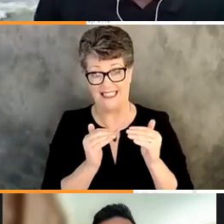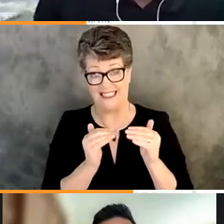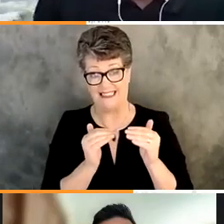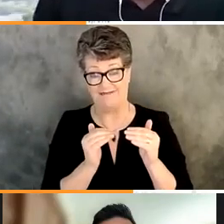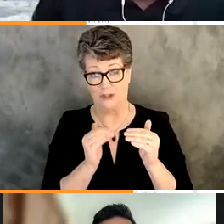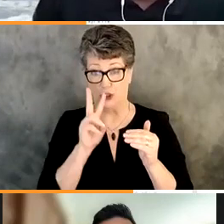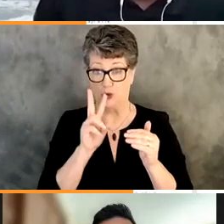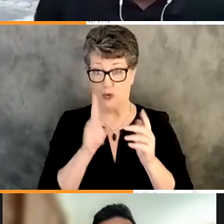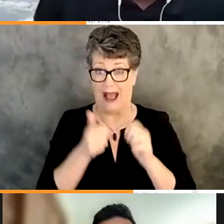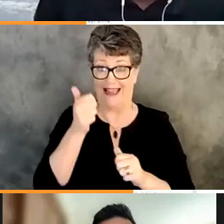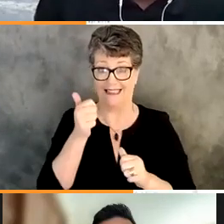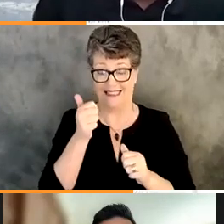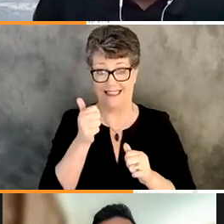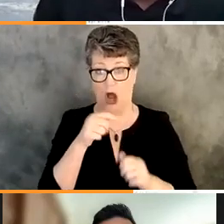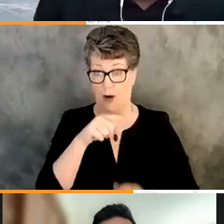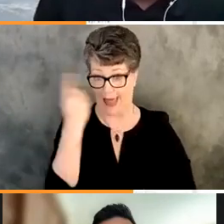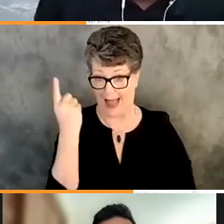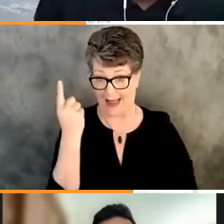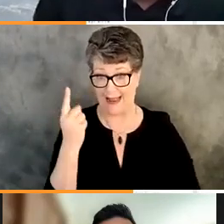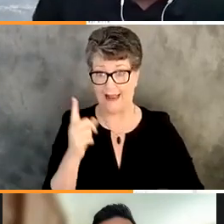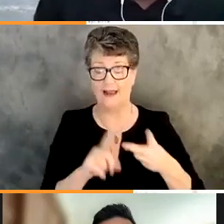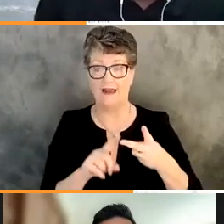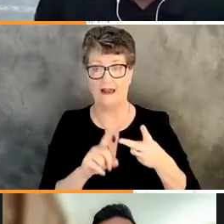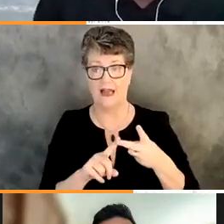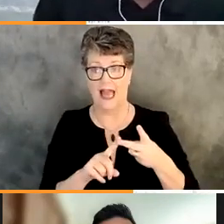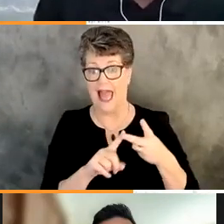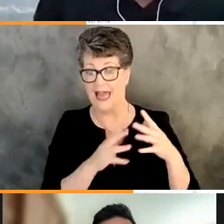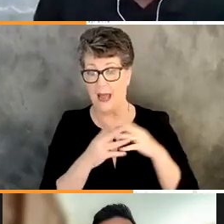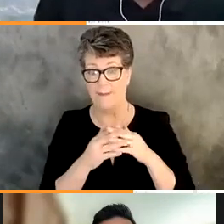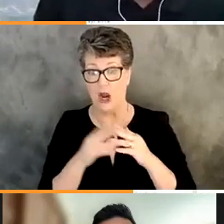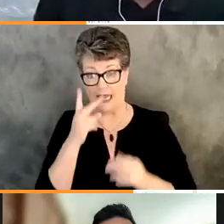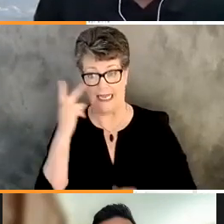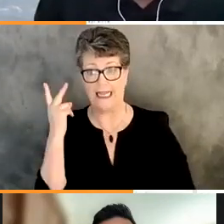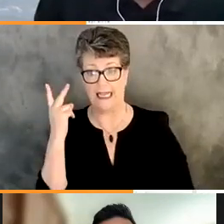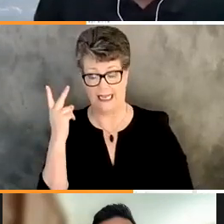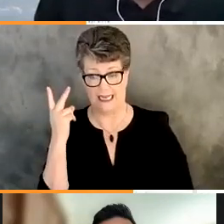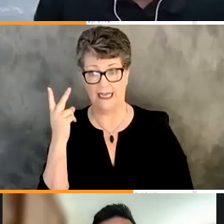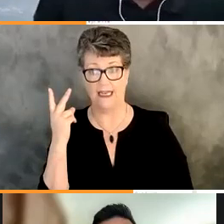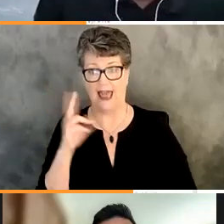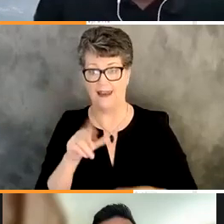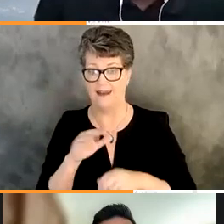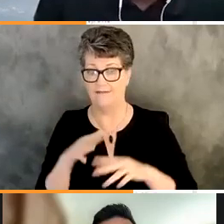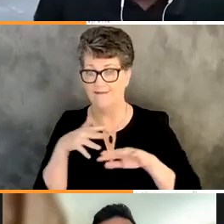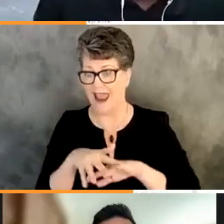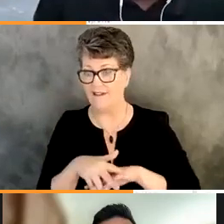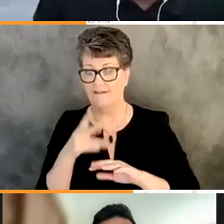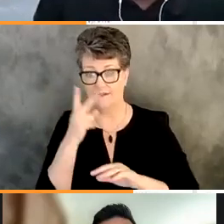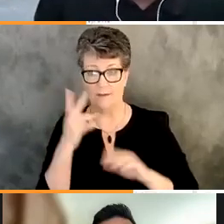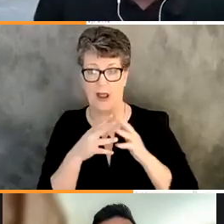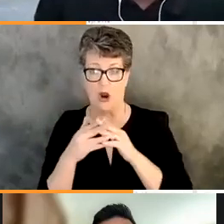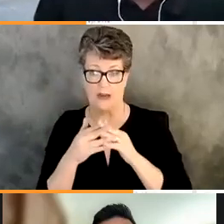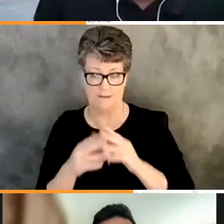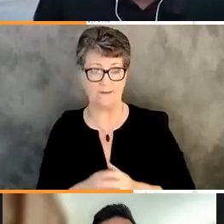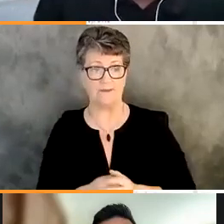highest are Black and American Indian American Native American population. With